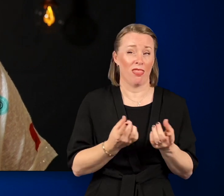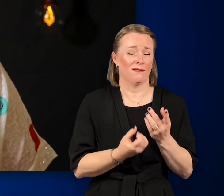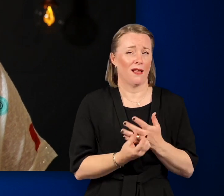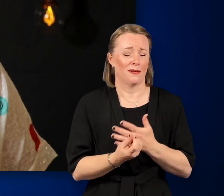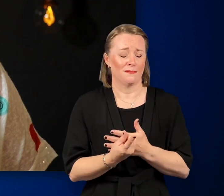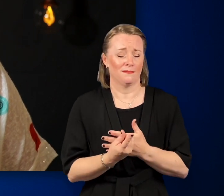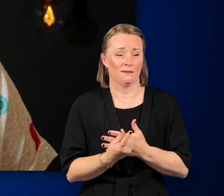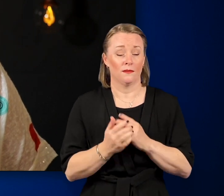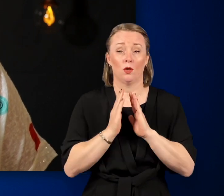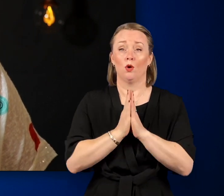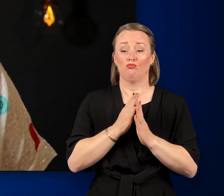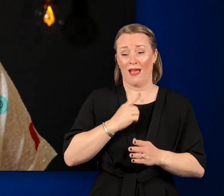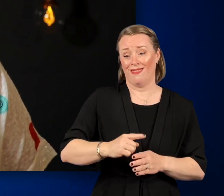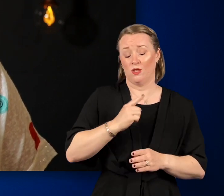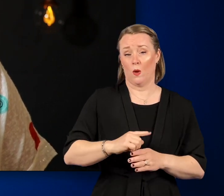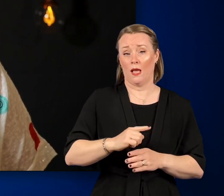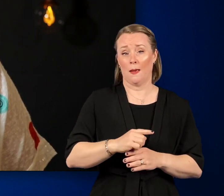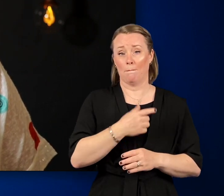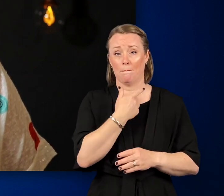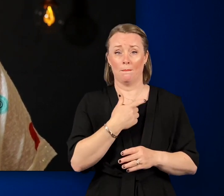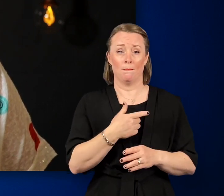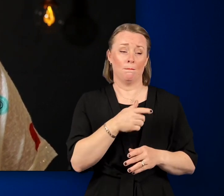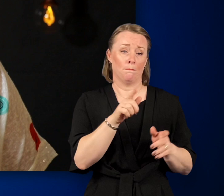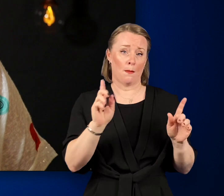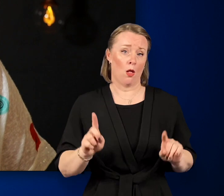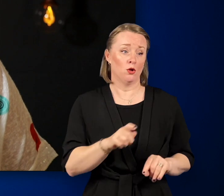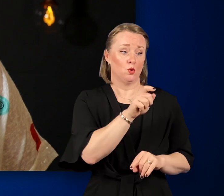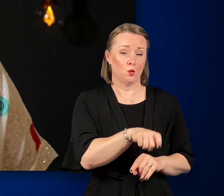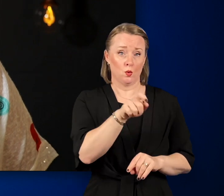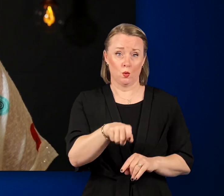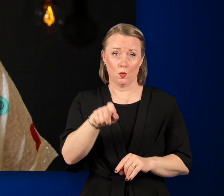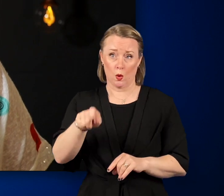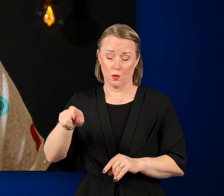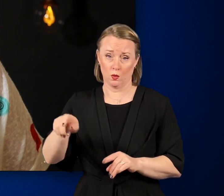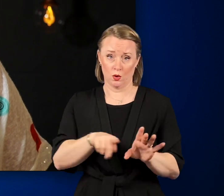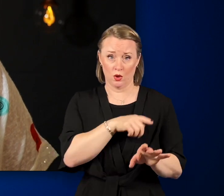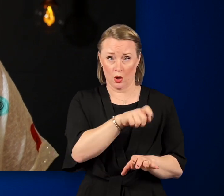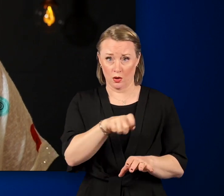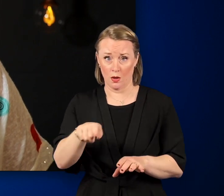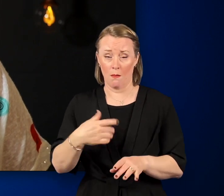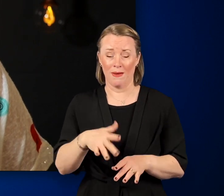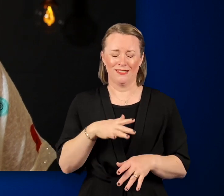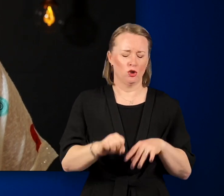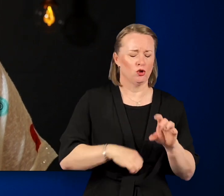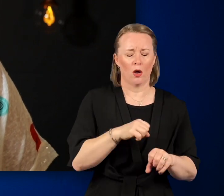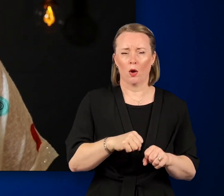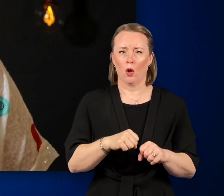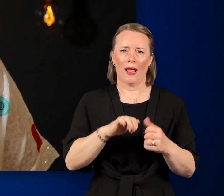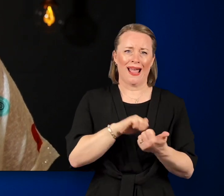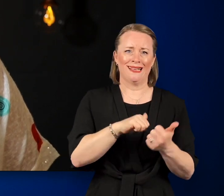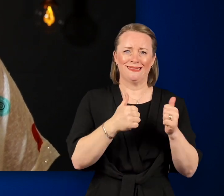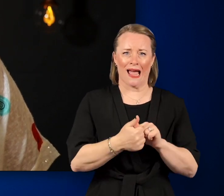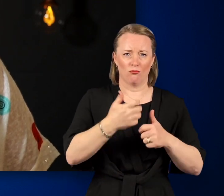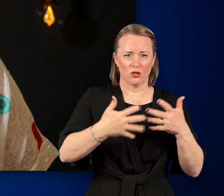been struggling with understanding what their grades for A-levels and GCSEs will be and what their futures might